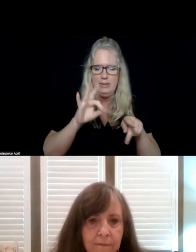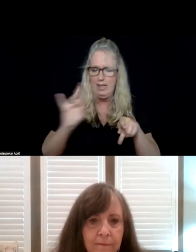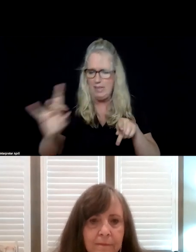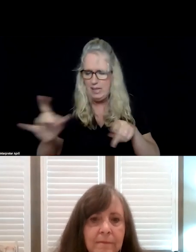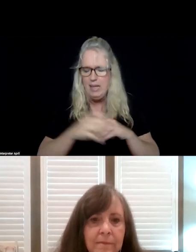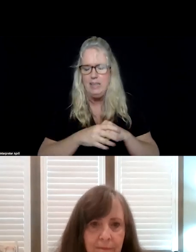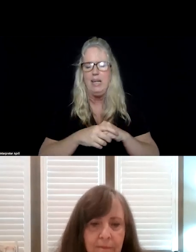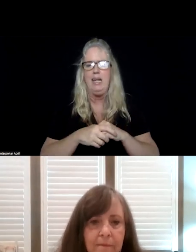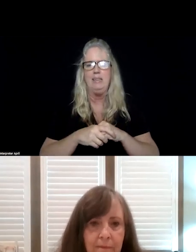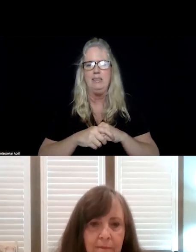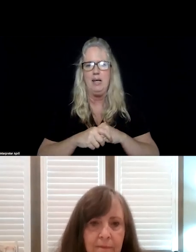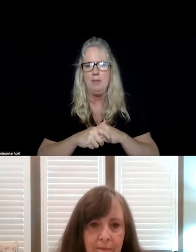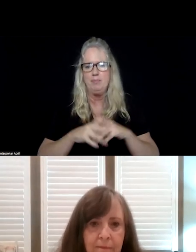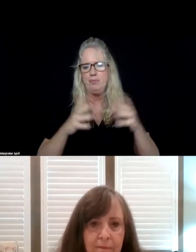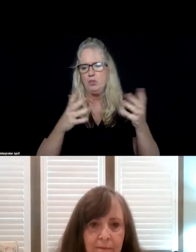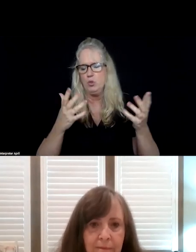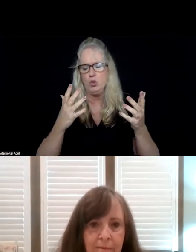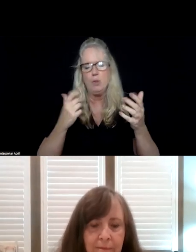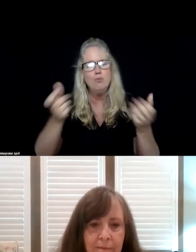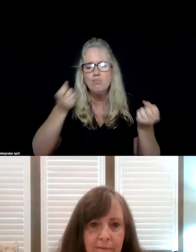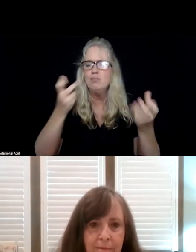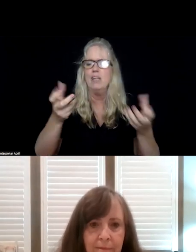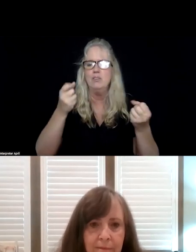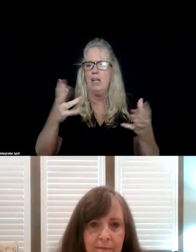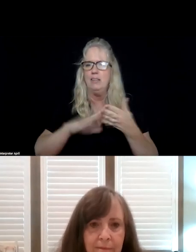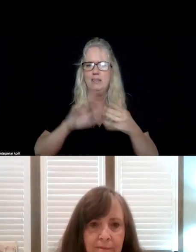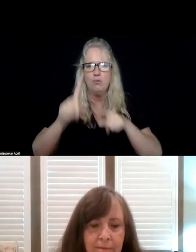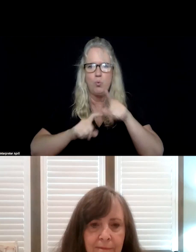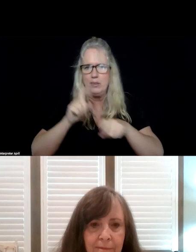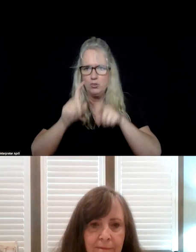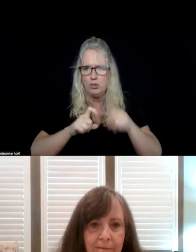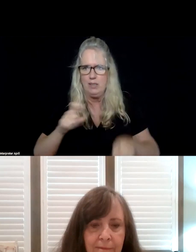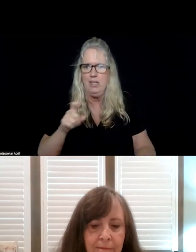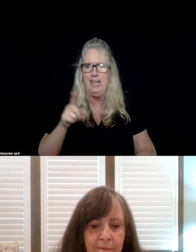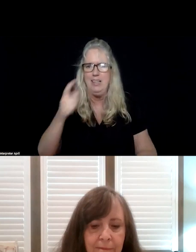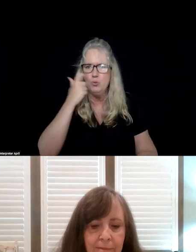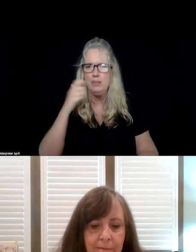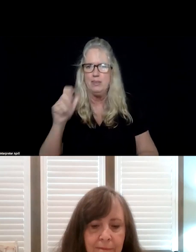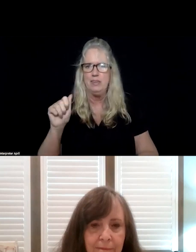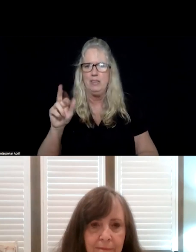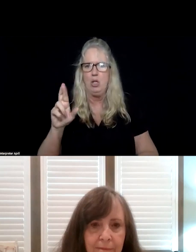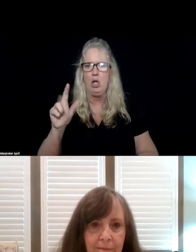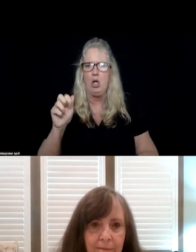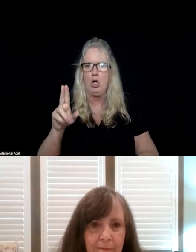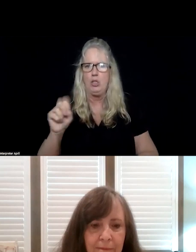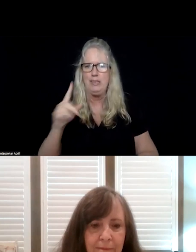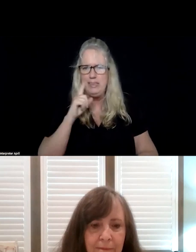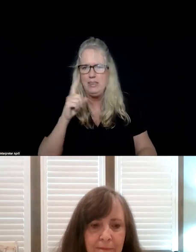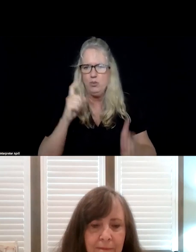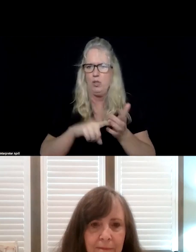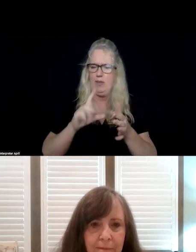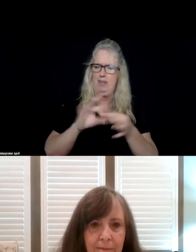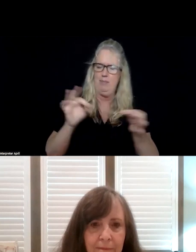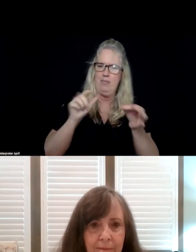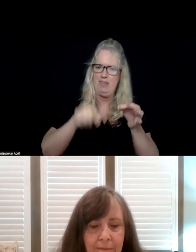And so, there are lots and lots of questions. And as Arlene noted, this issue is